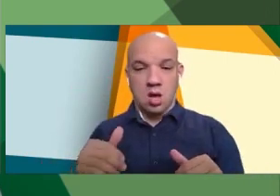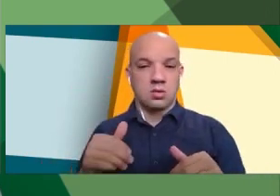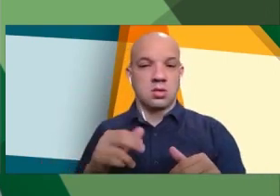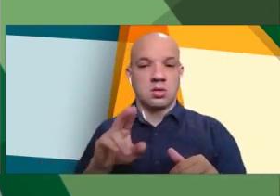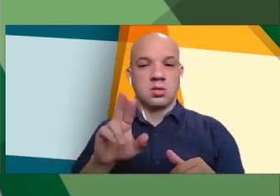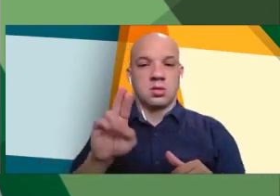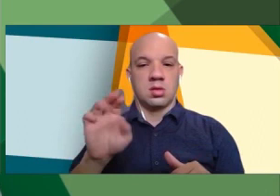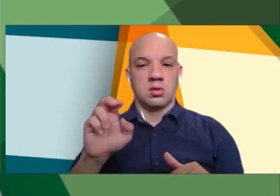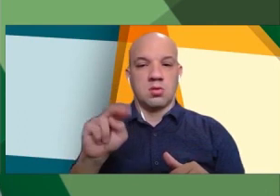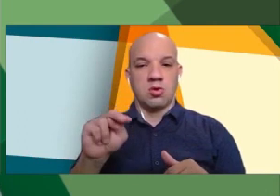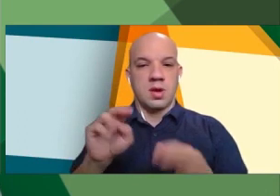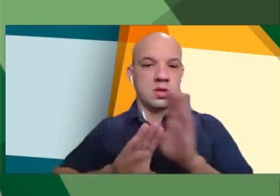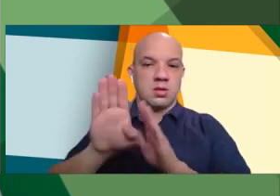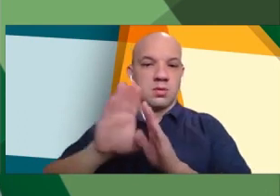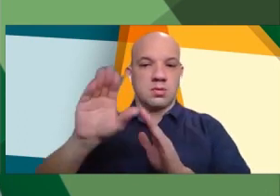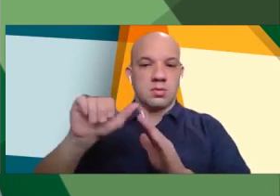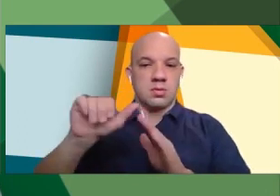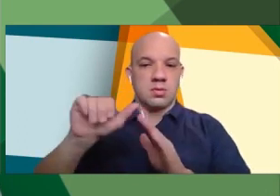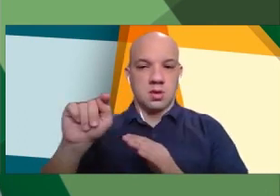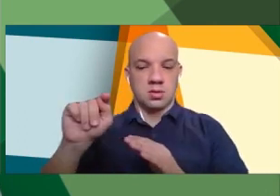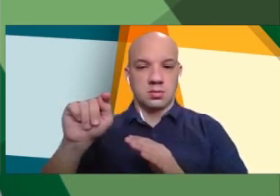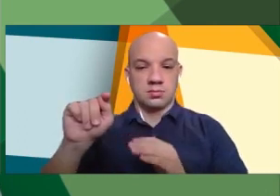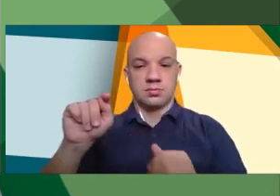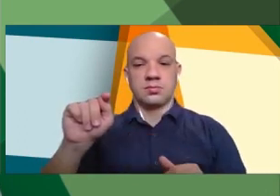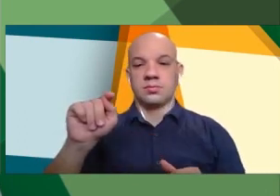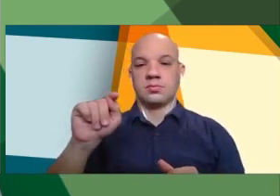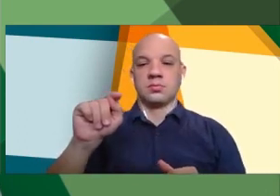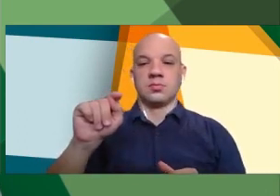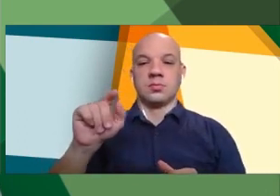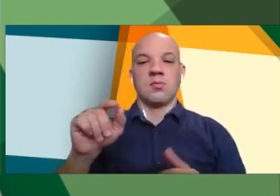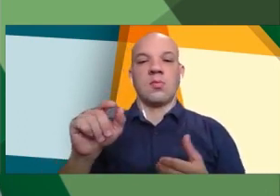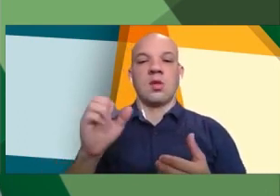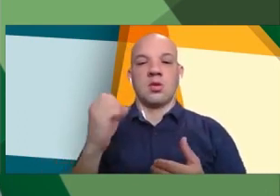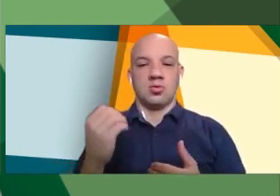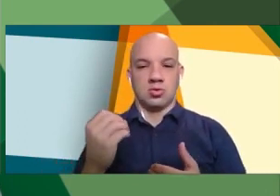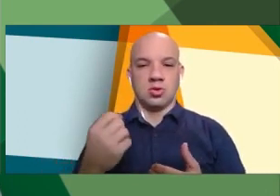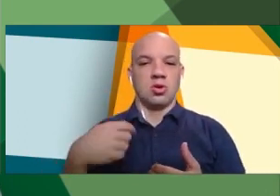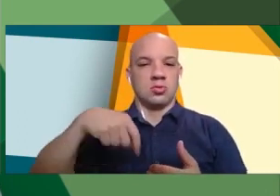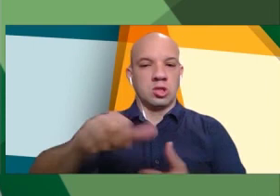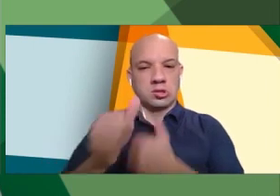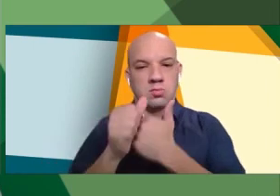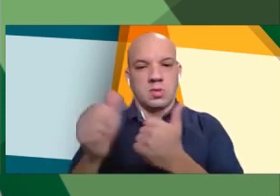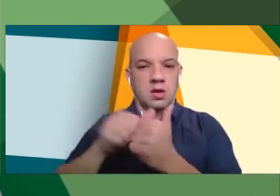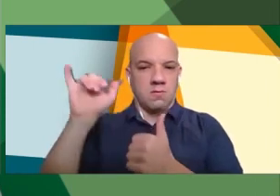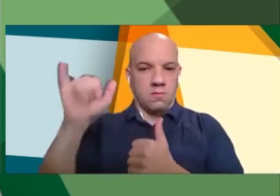Development Act. So it's not an option and there are no waivers. We have to comply with this.